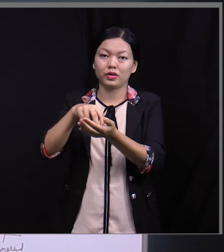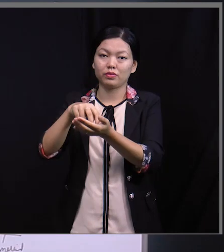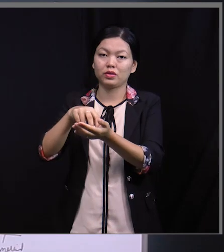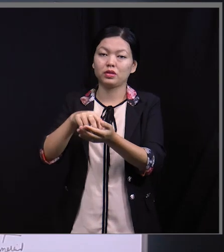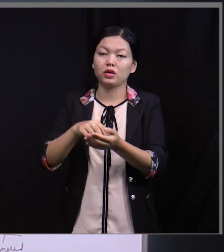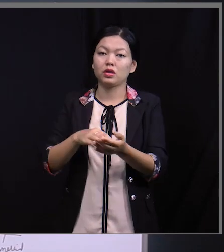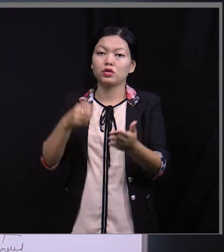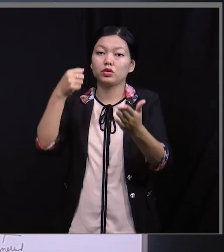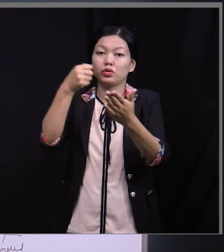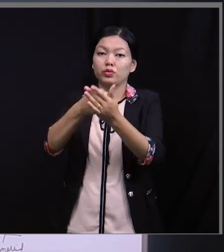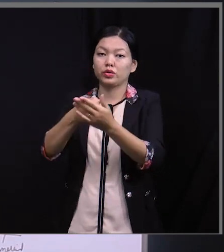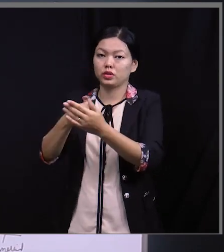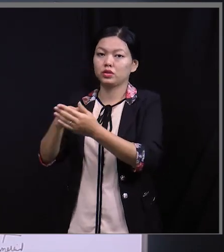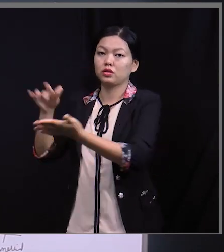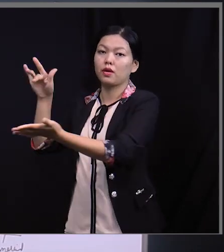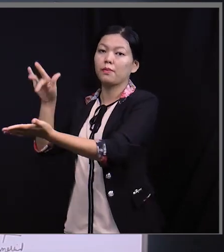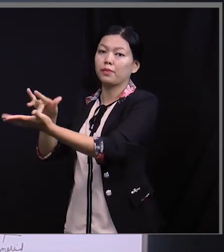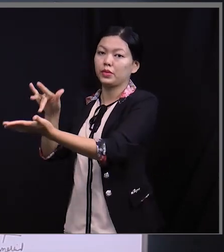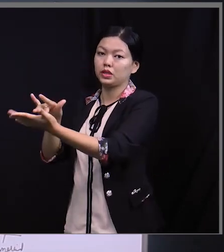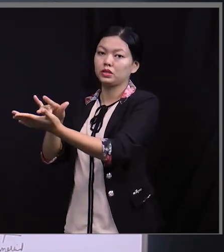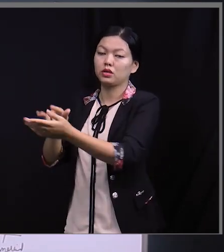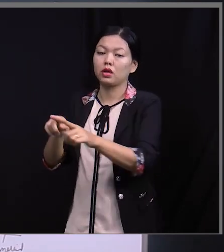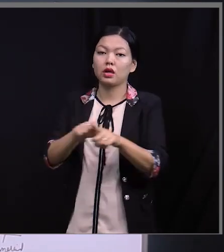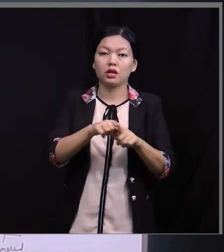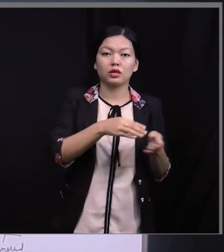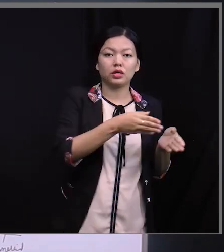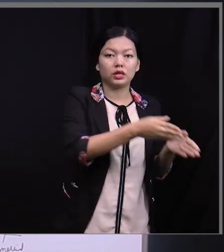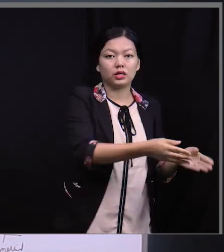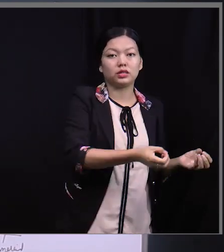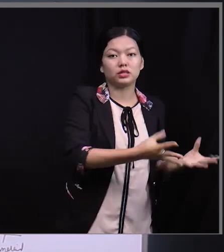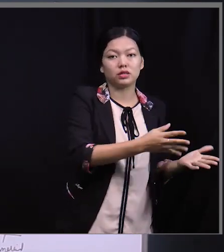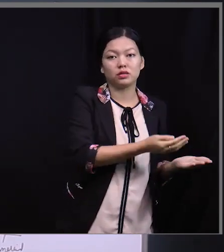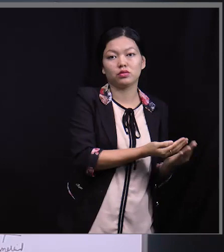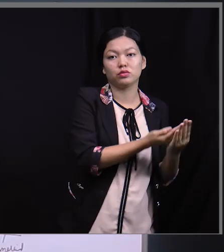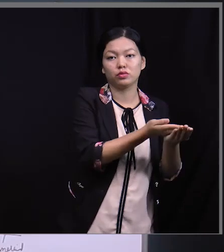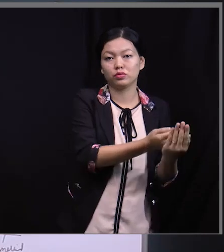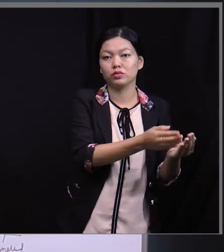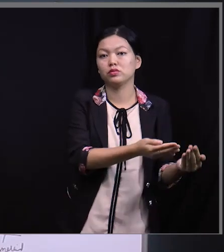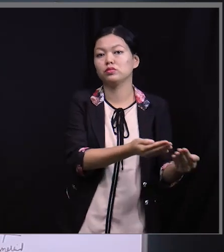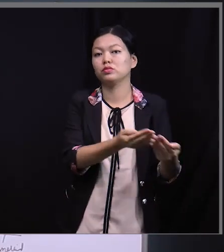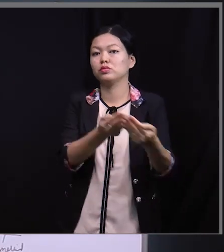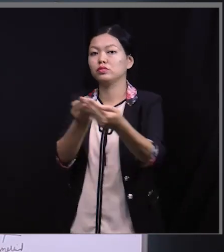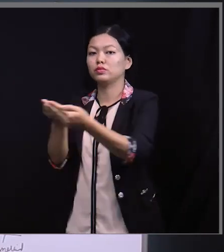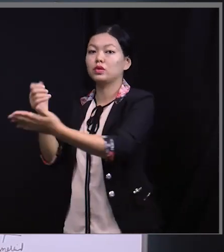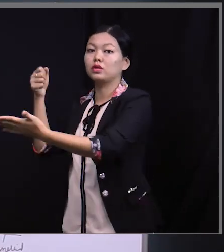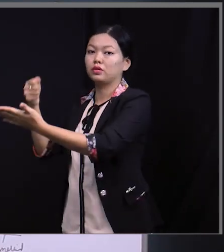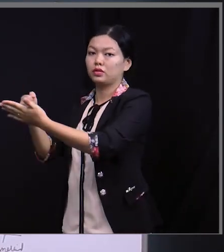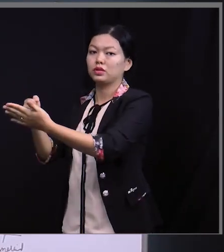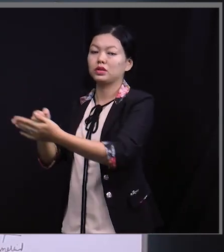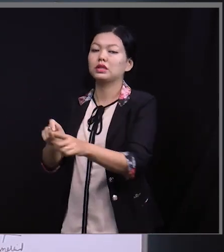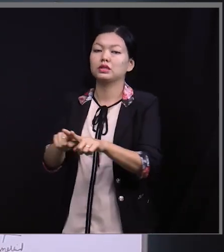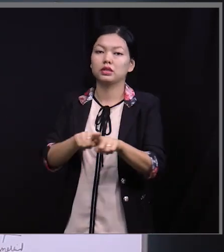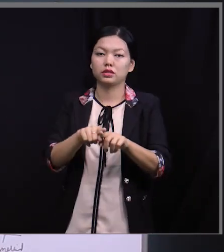ship to carry the entrepreneur to reach its destination. And the concept of entrepreneurship